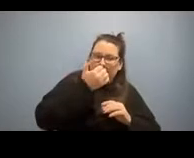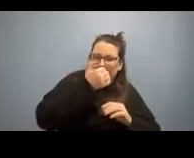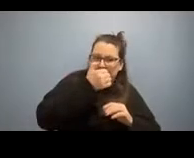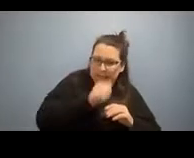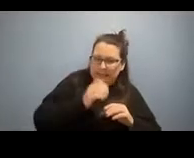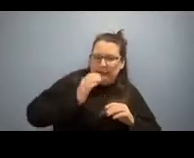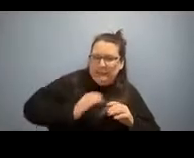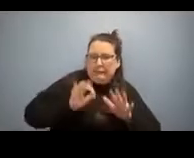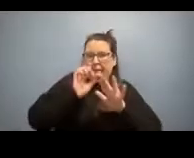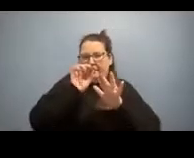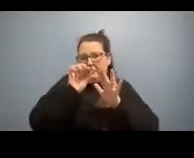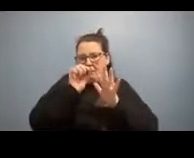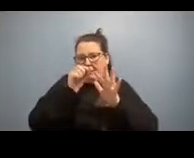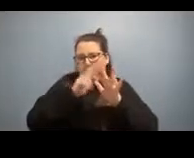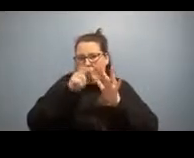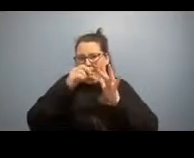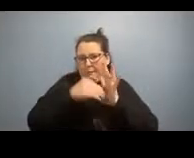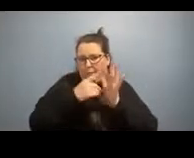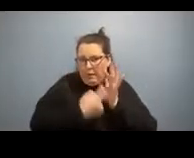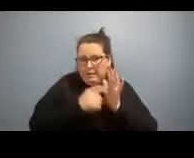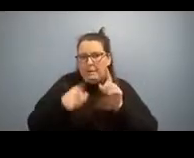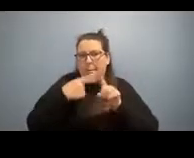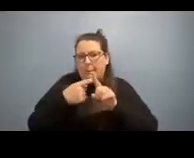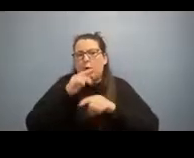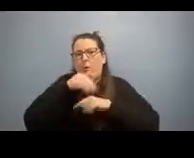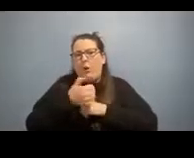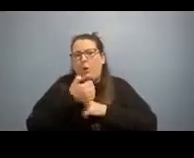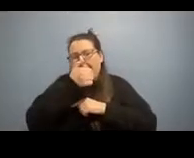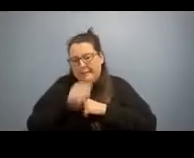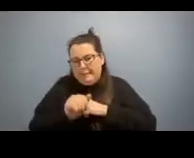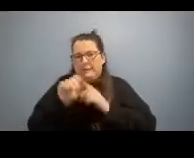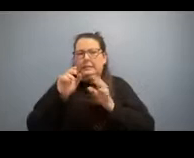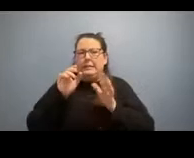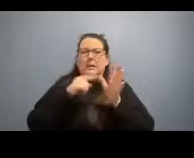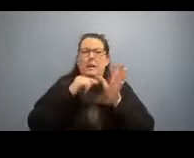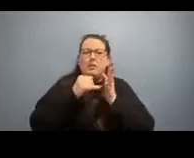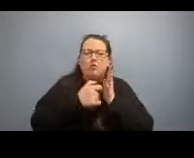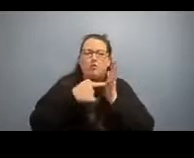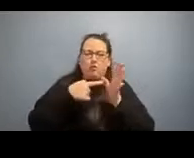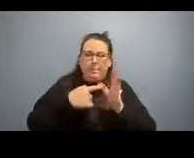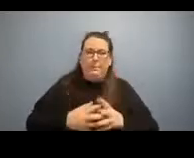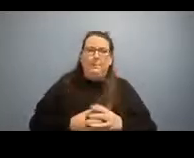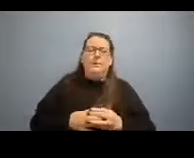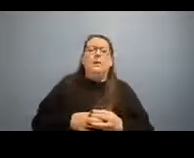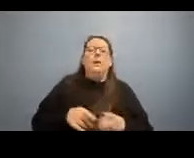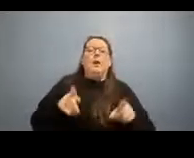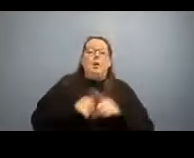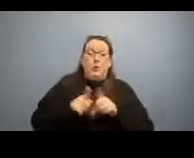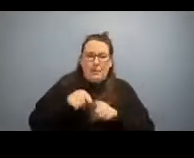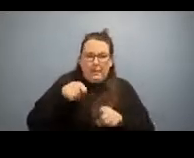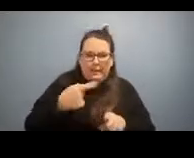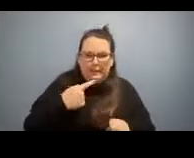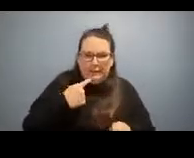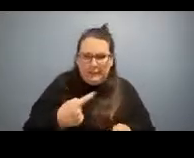AstraZeneca. They also made certain changes. Sorry, next slide, please. Sorry. Next slide. They also made certain changes about